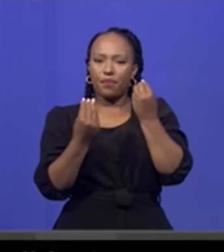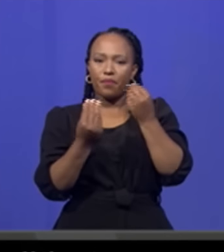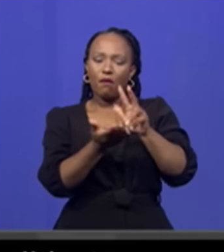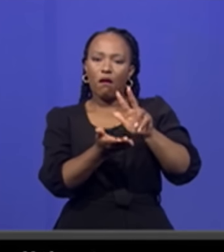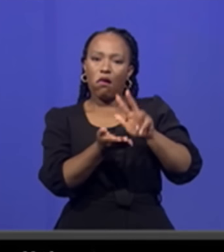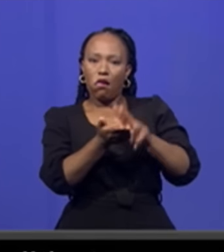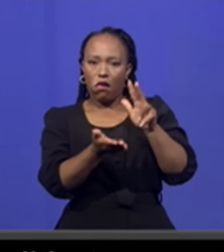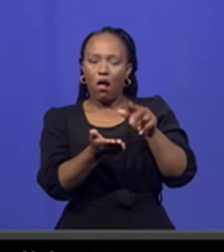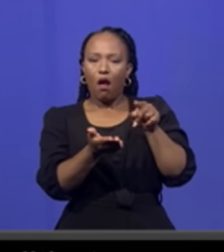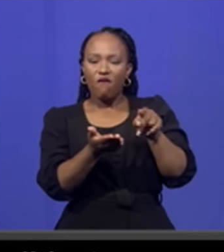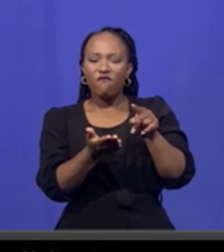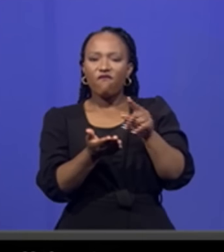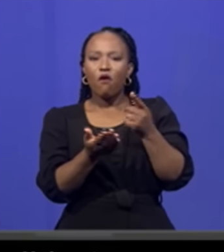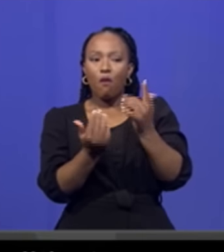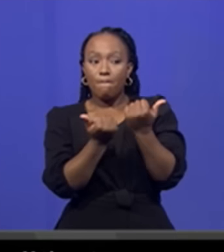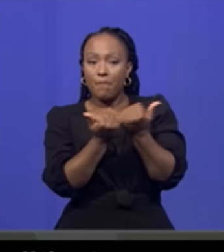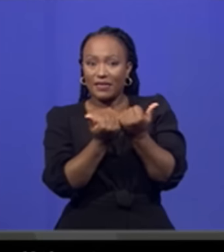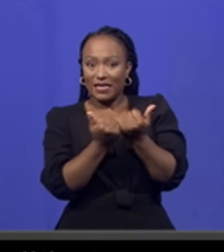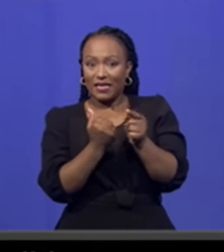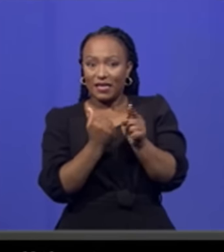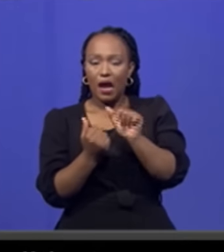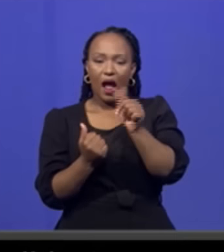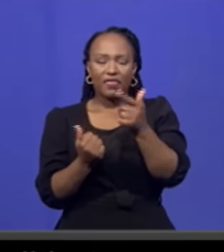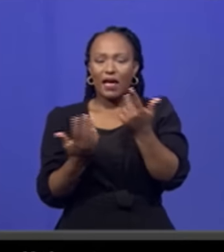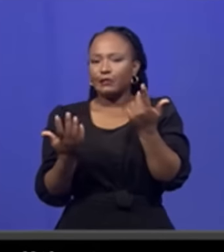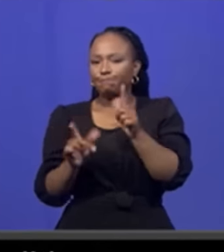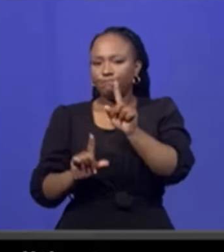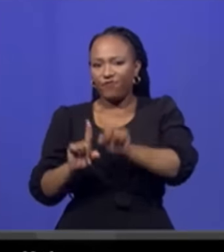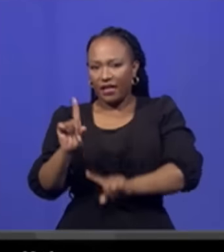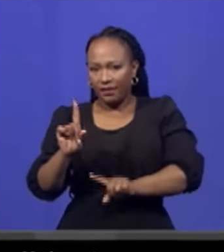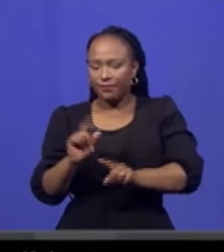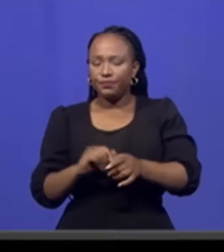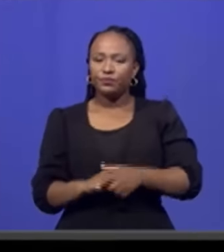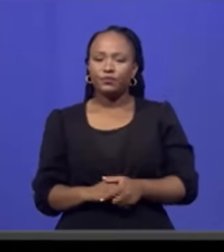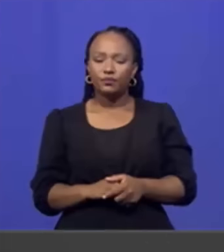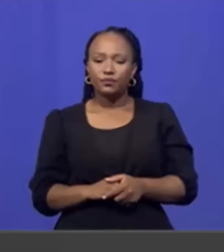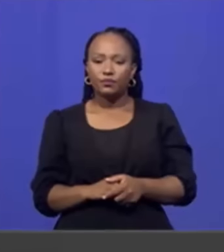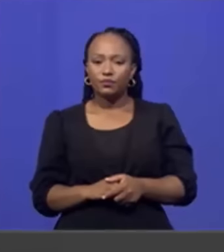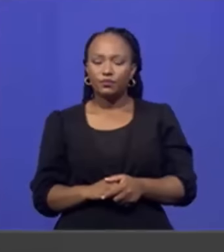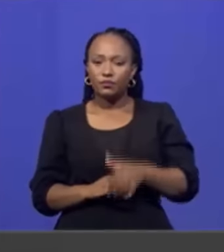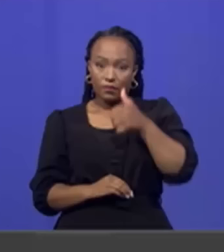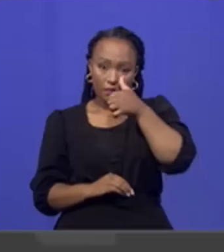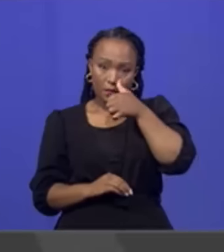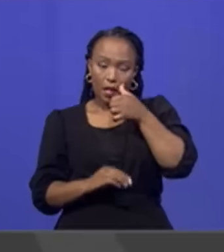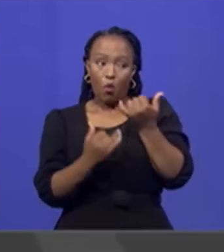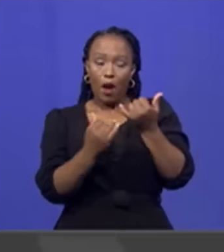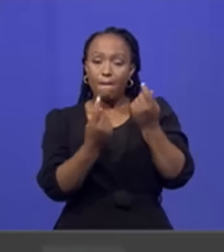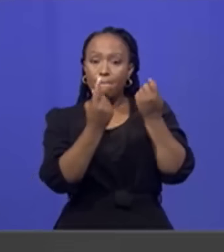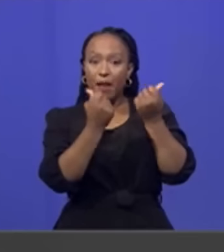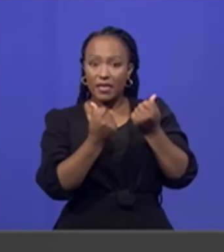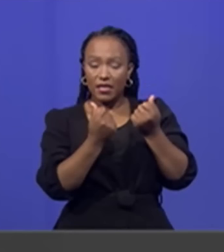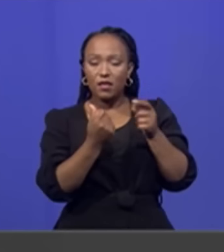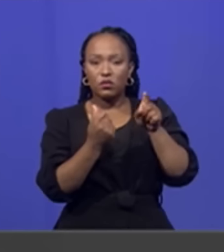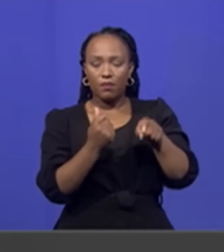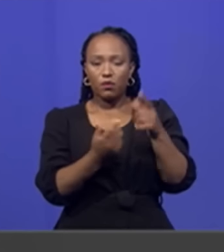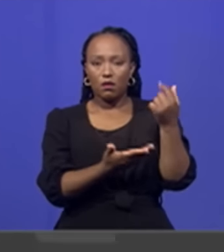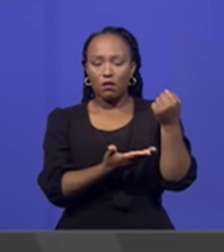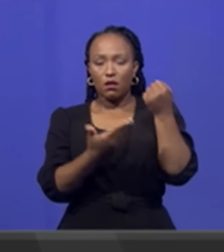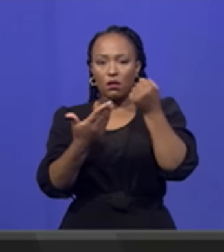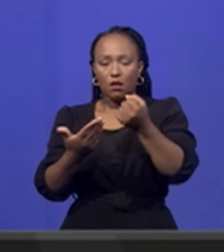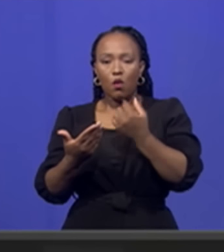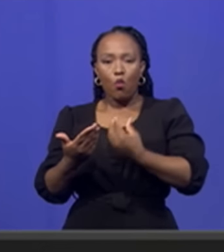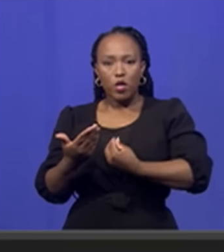bang ha ba tle. That money could have been redirected to ensure that it finds its position with this youth that is either unemployed,